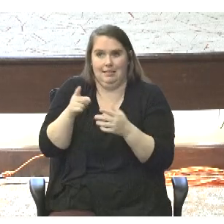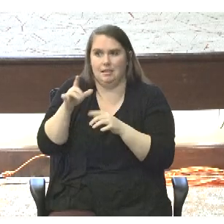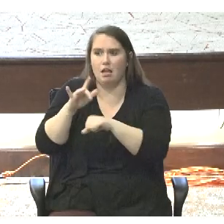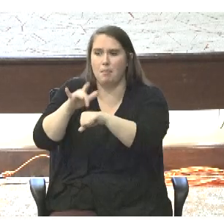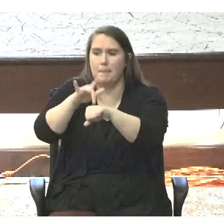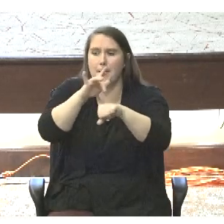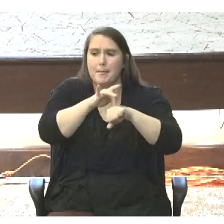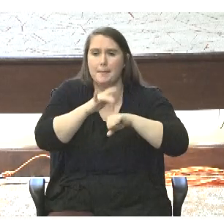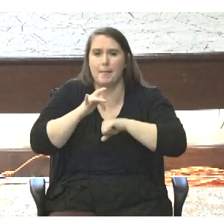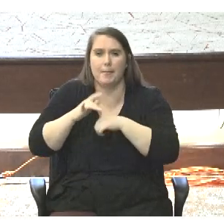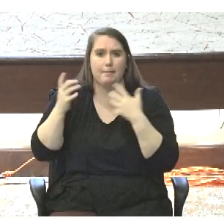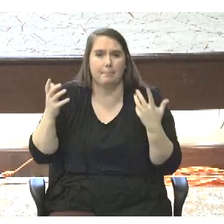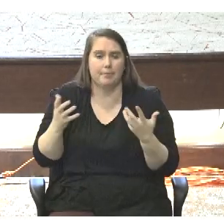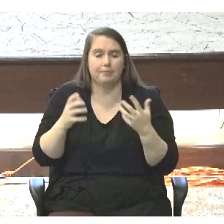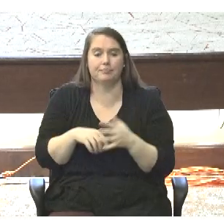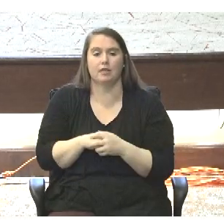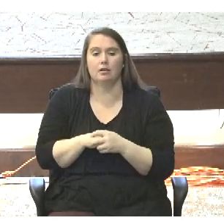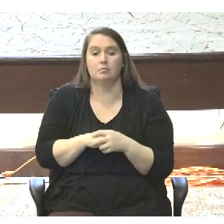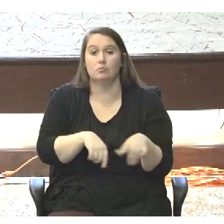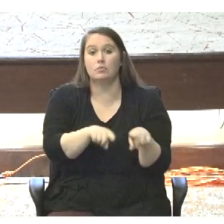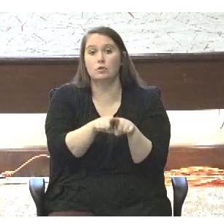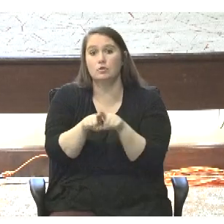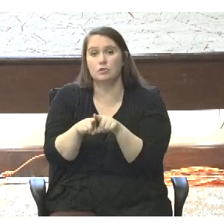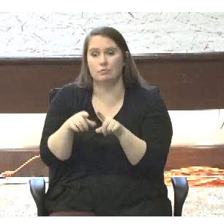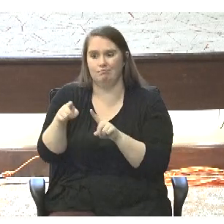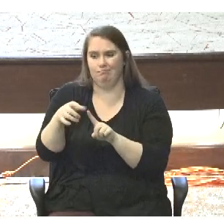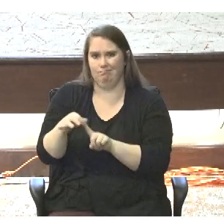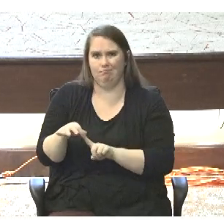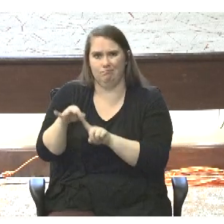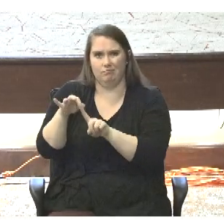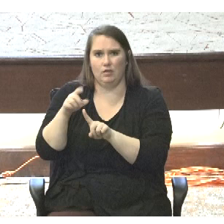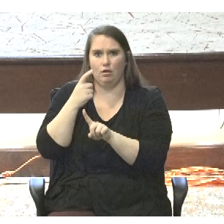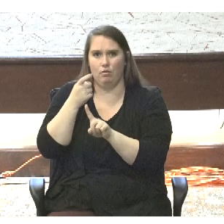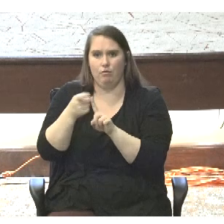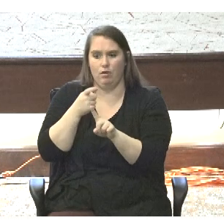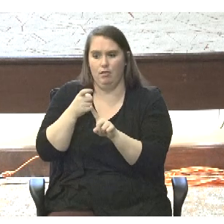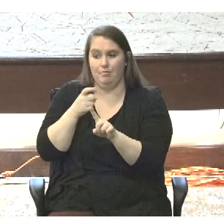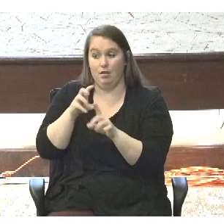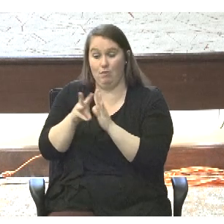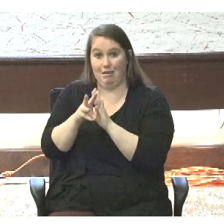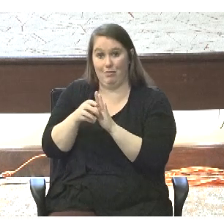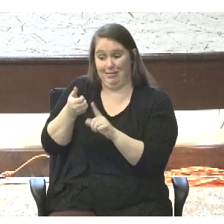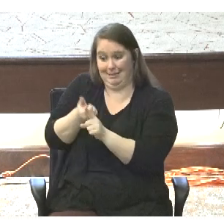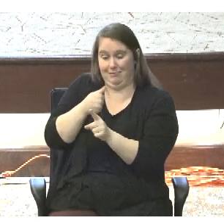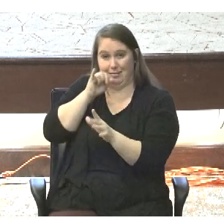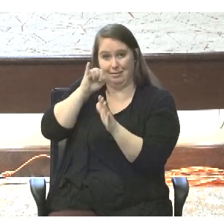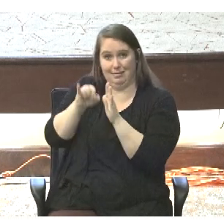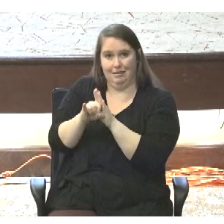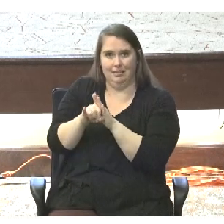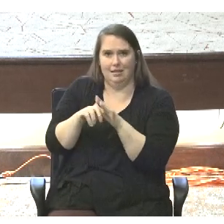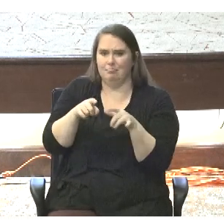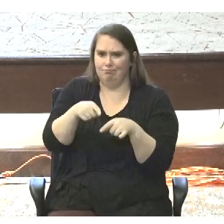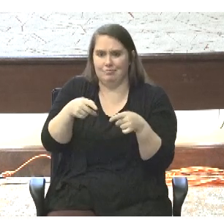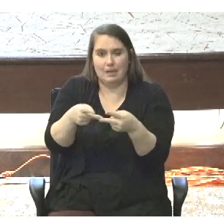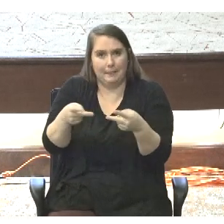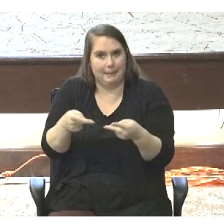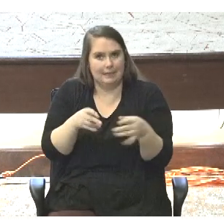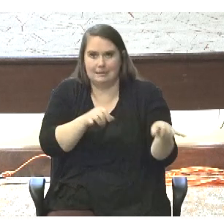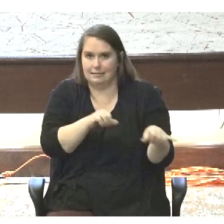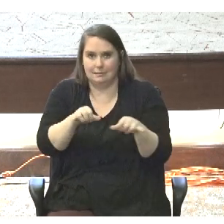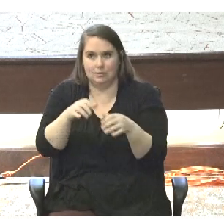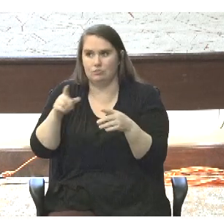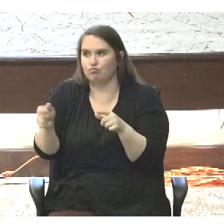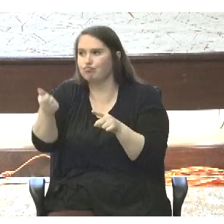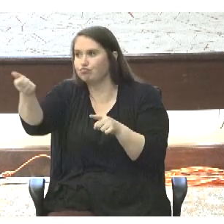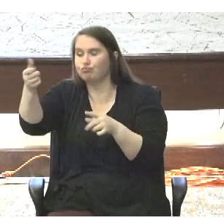Waco has, as well as what is its unique tourism identity? Waco is a place unlike any other place.